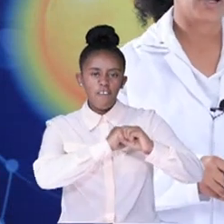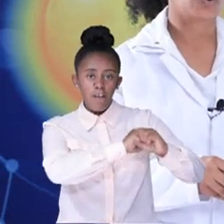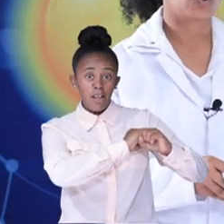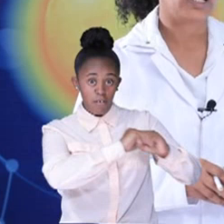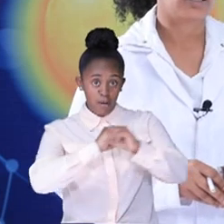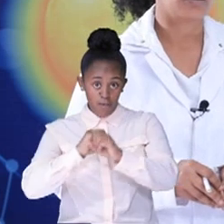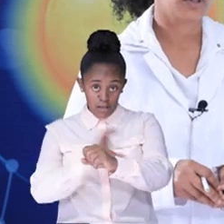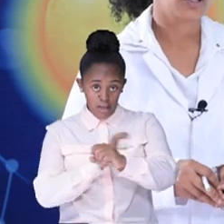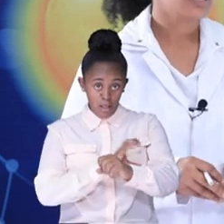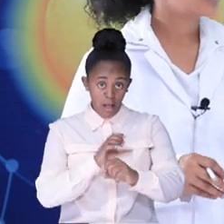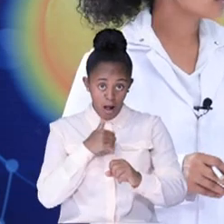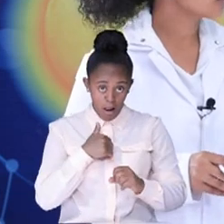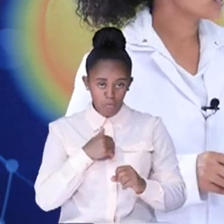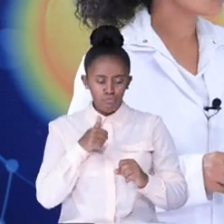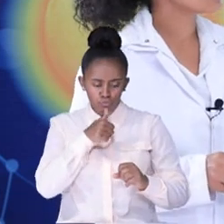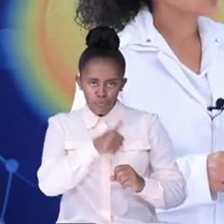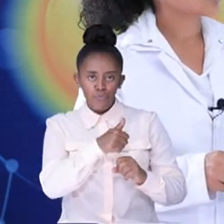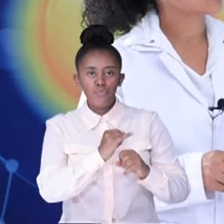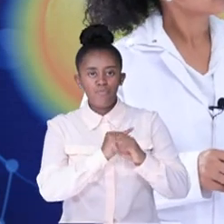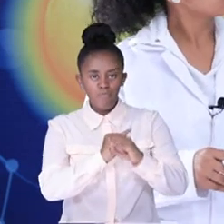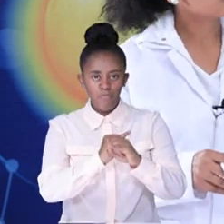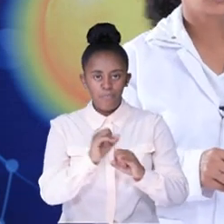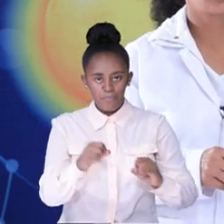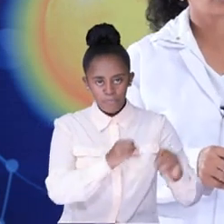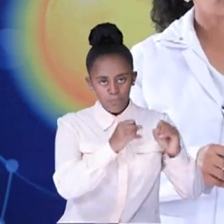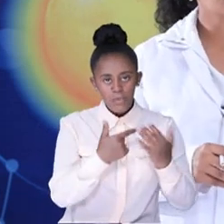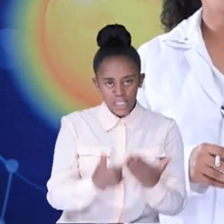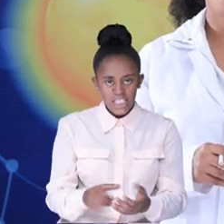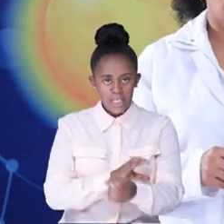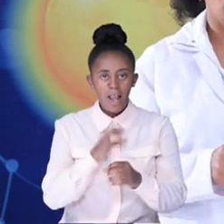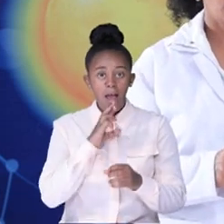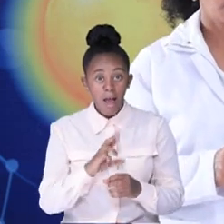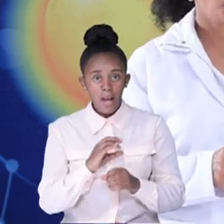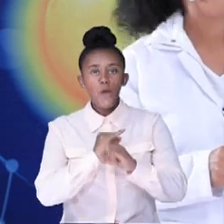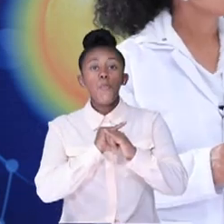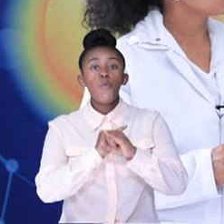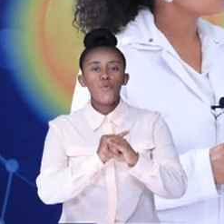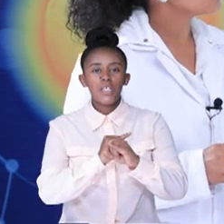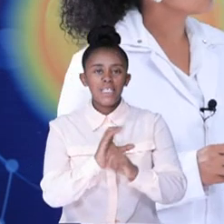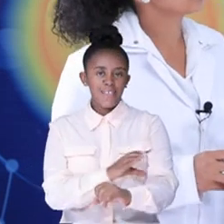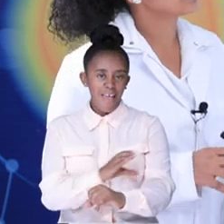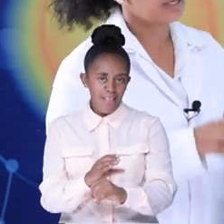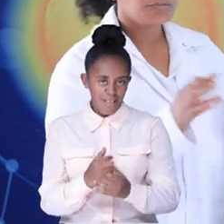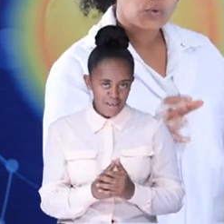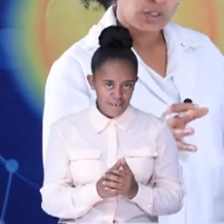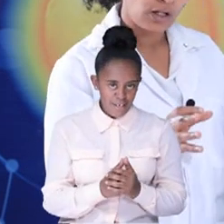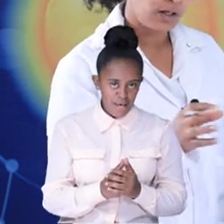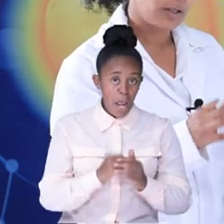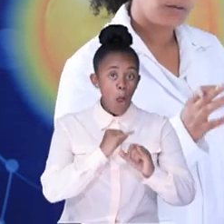disease-causing microorganisms. These cells are considered as immune cells. When we look at